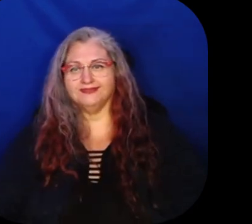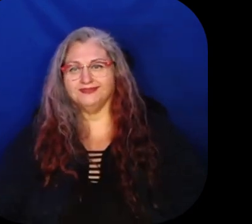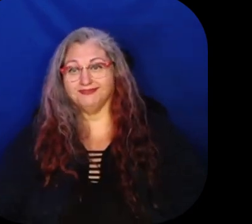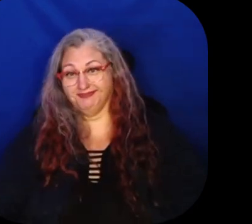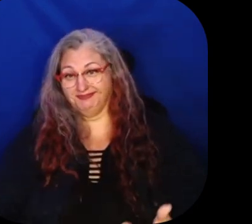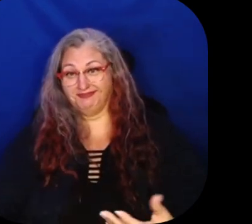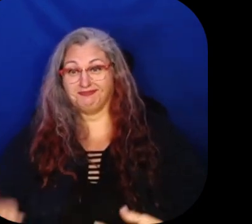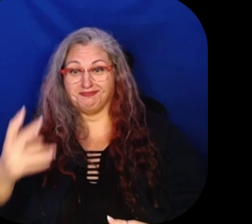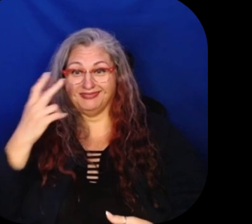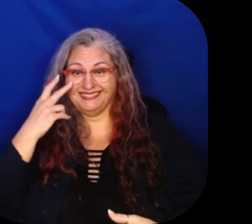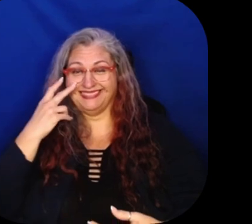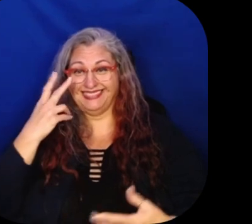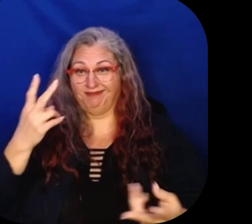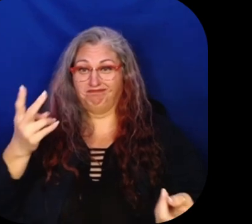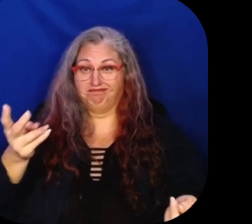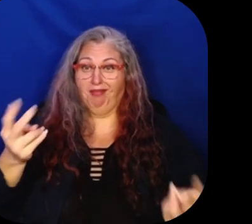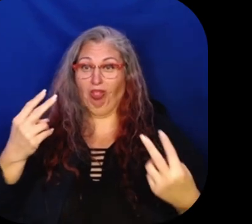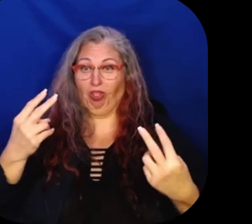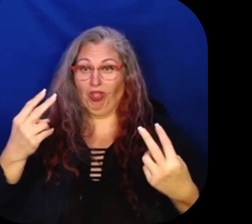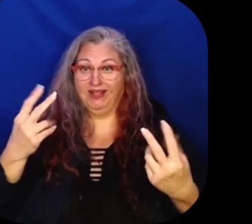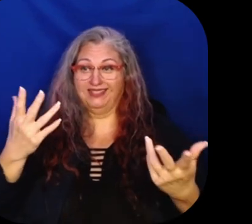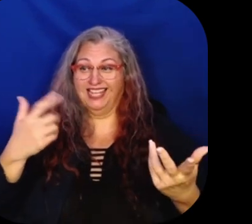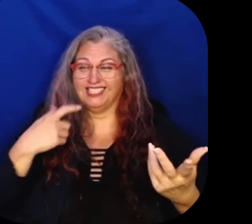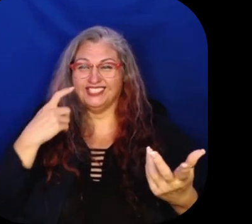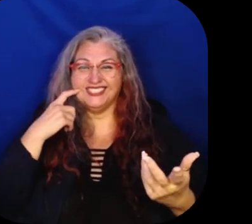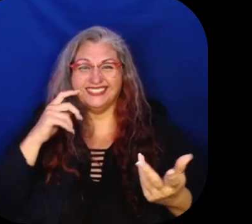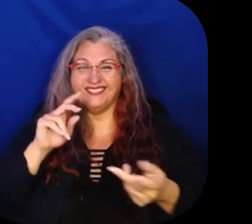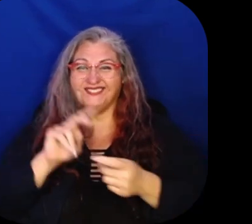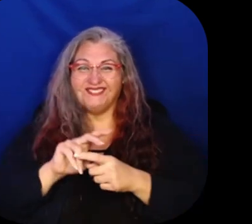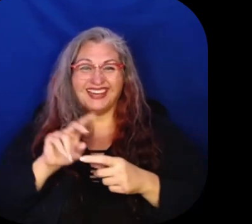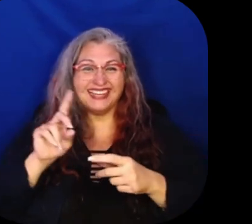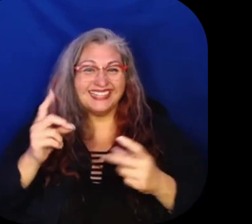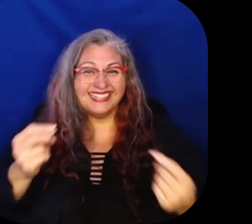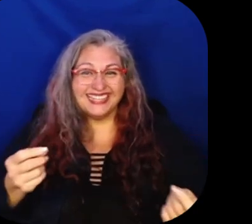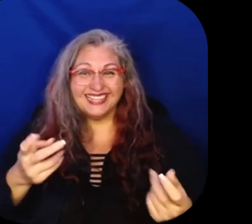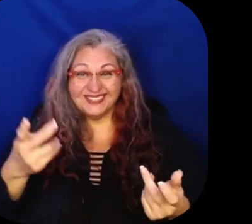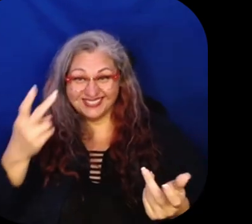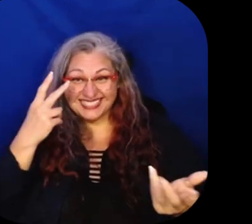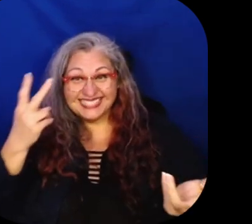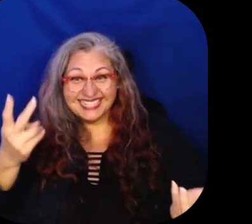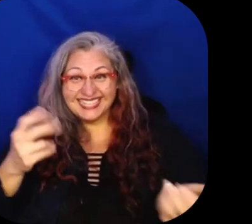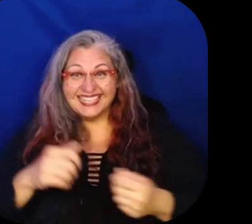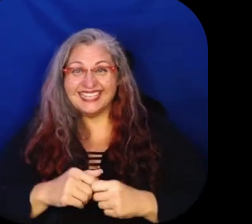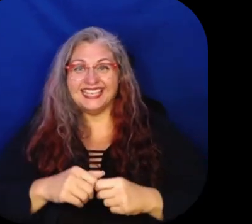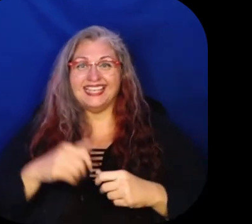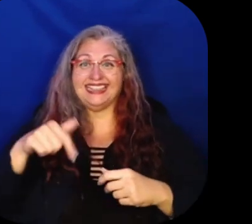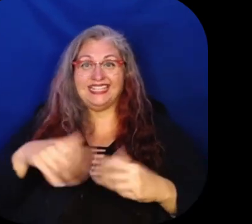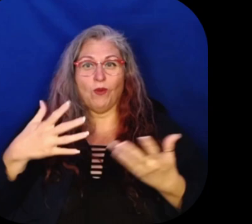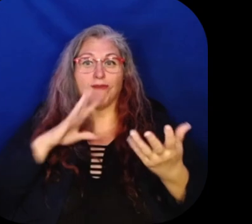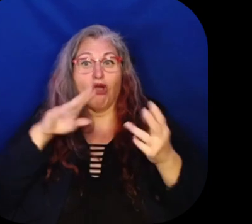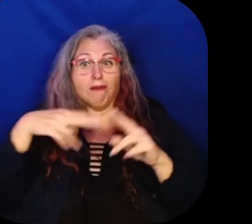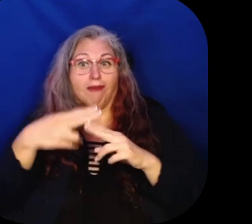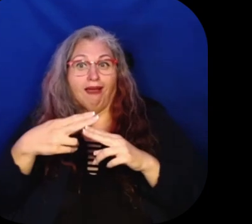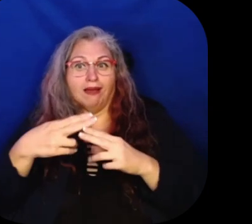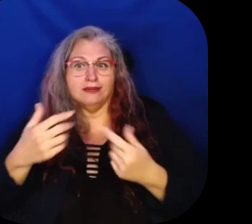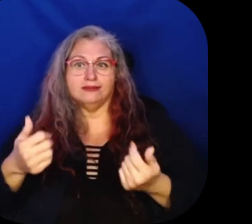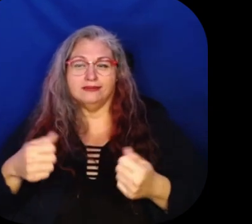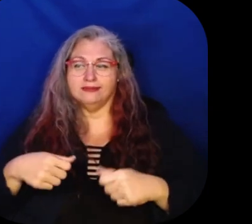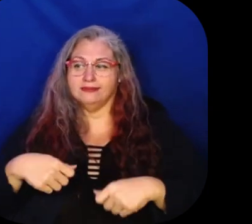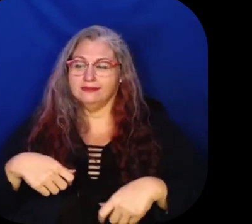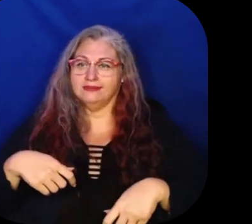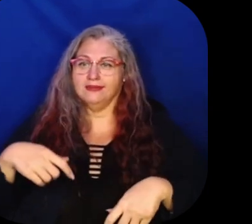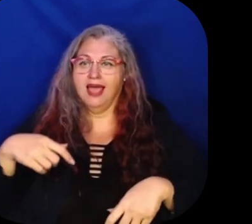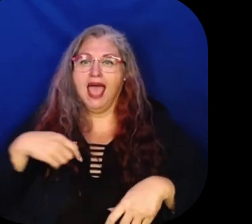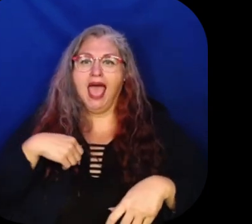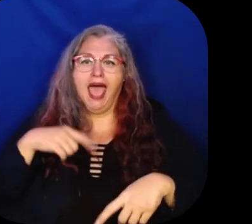Look. Look what I just fucking did. You see? See, this is what I'm talking about. I can't even